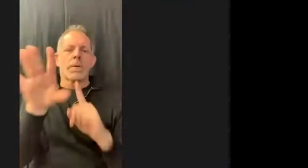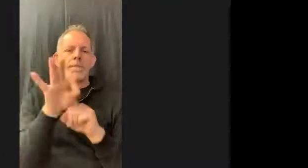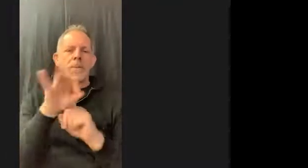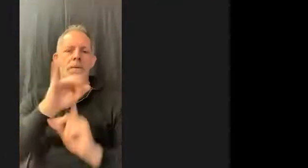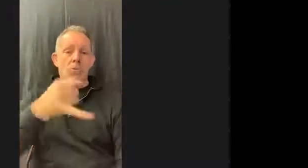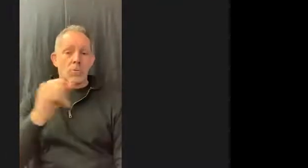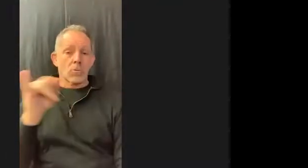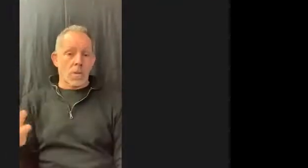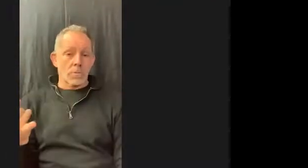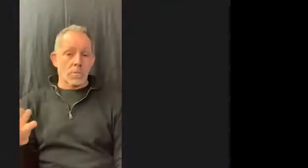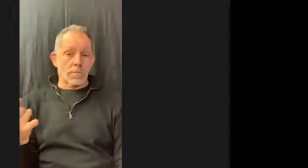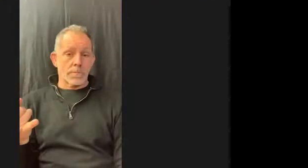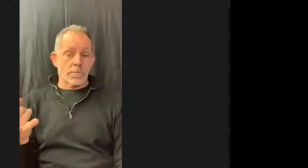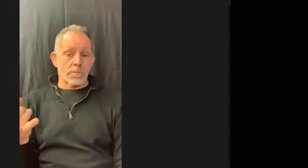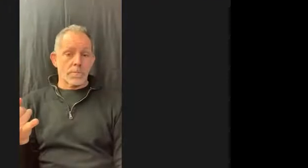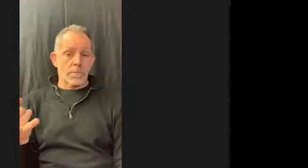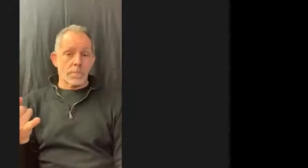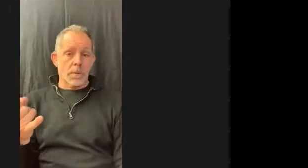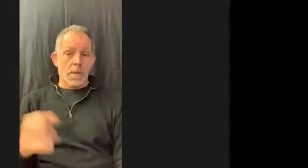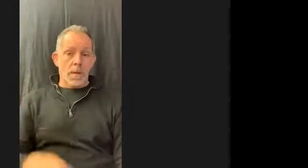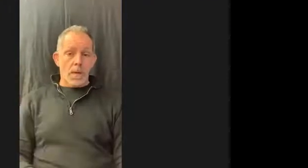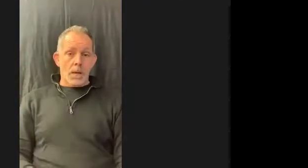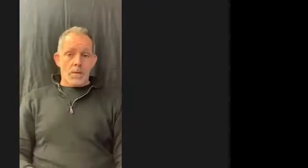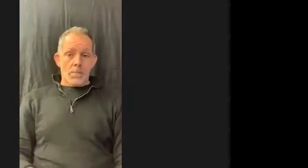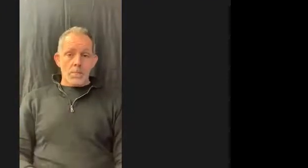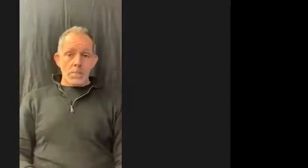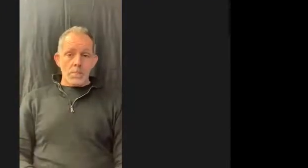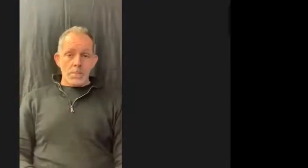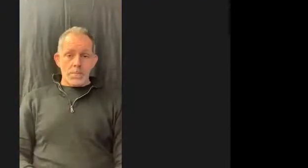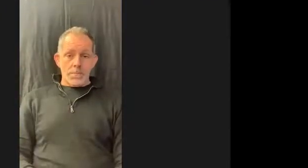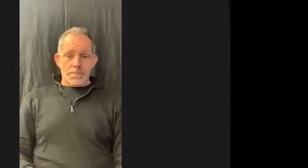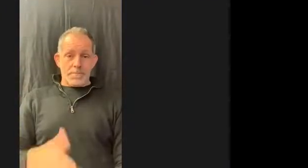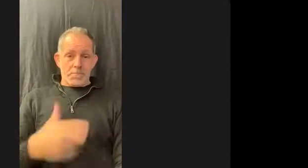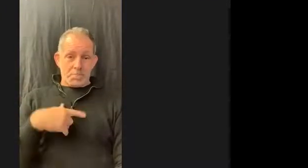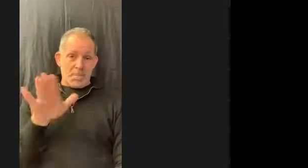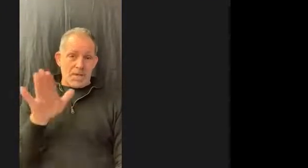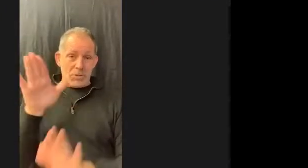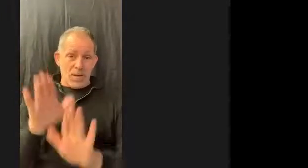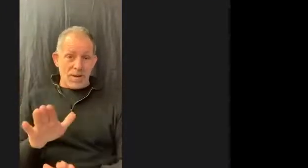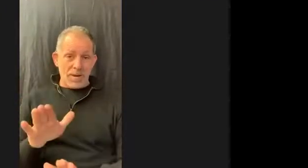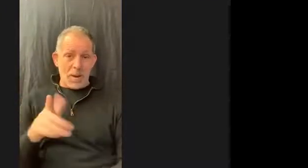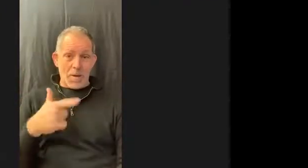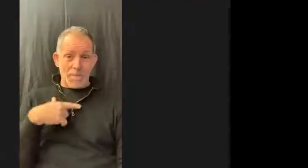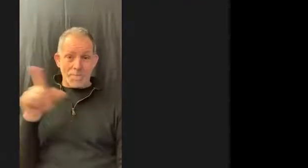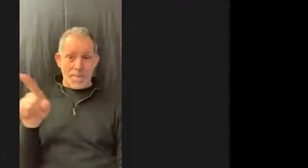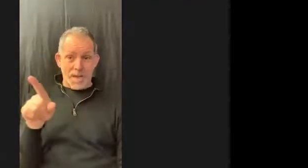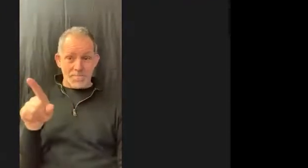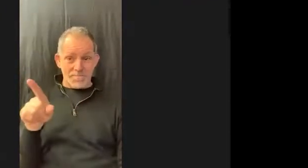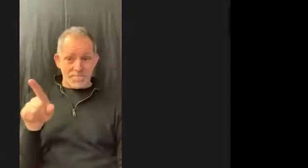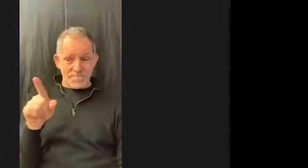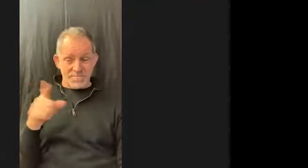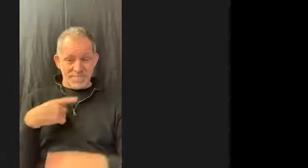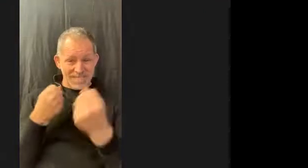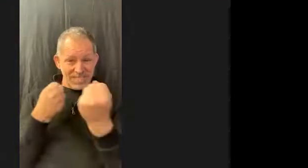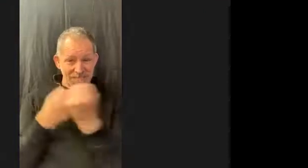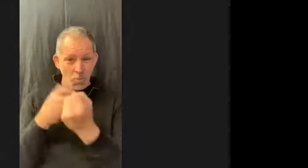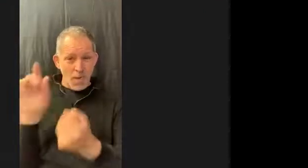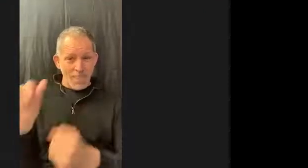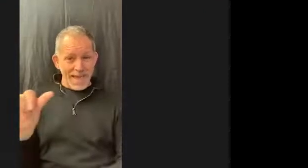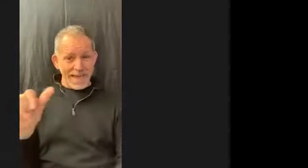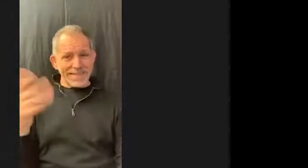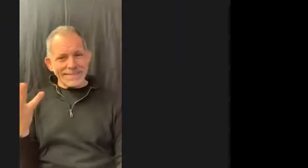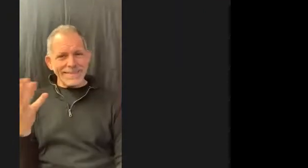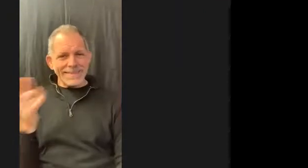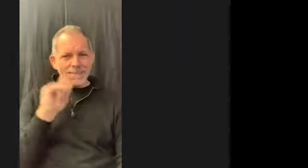but I can't enumerate it for you. Sorry. I will say we have seen an uptick in overall